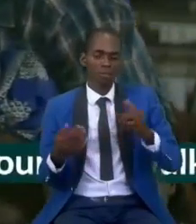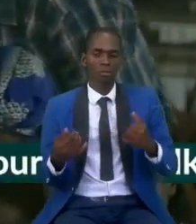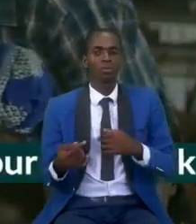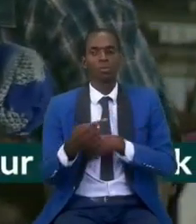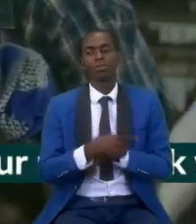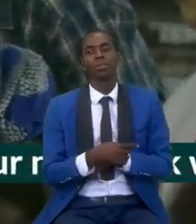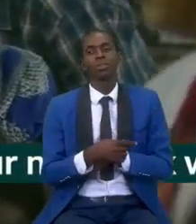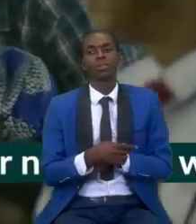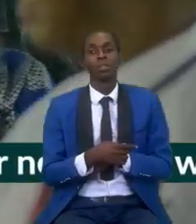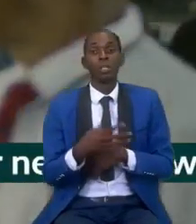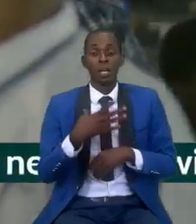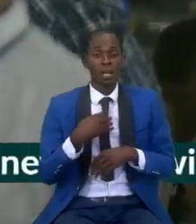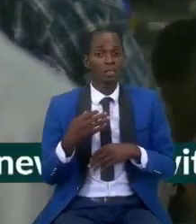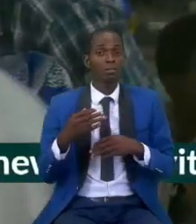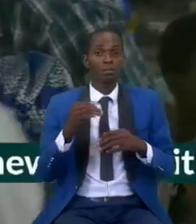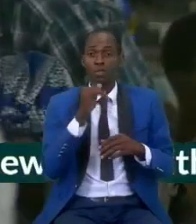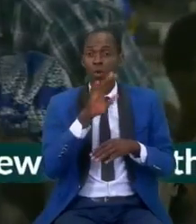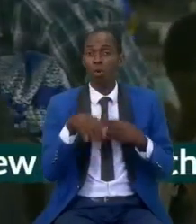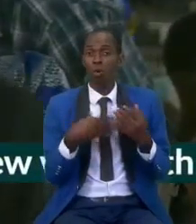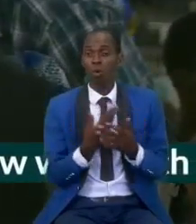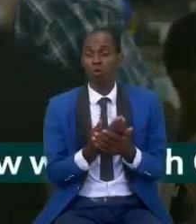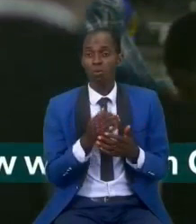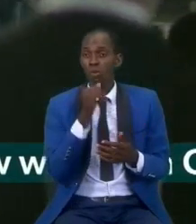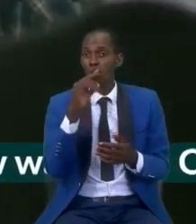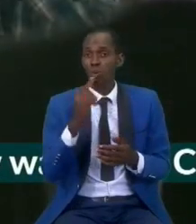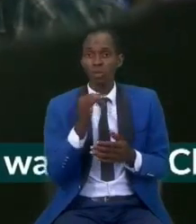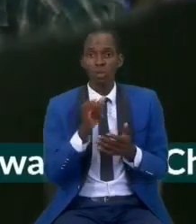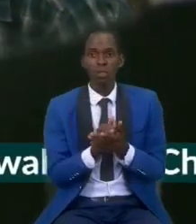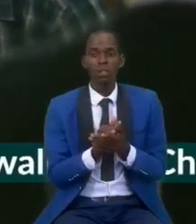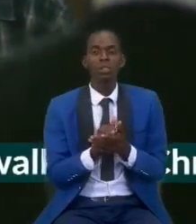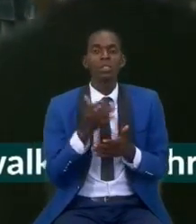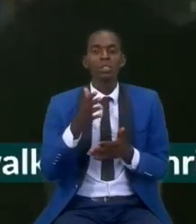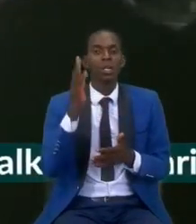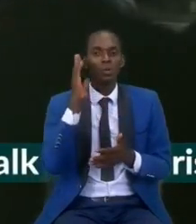location globally on the 5th of